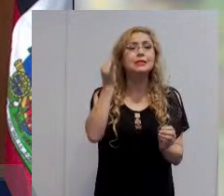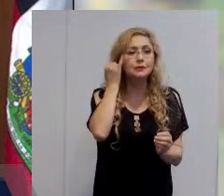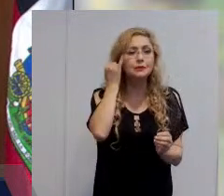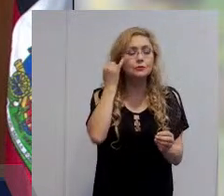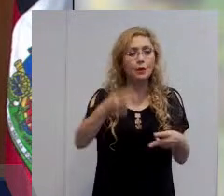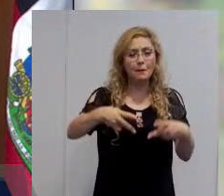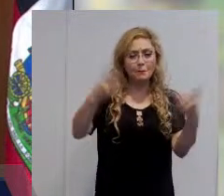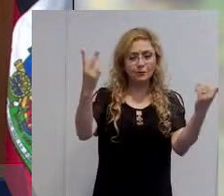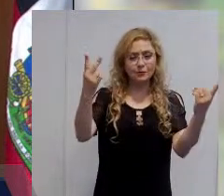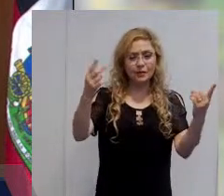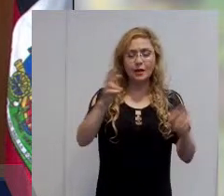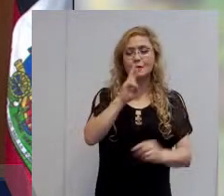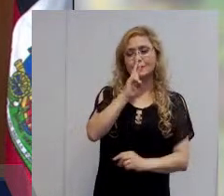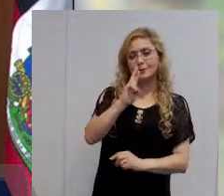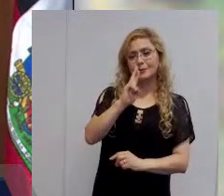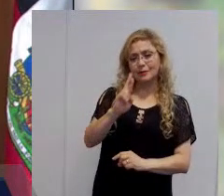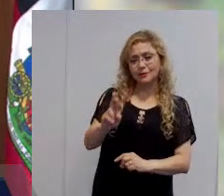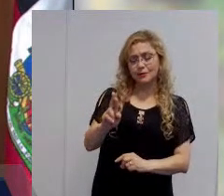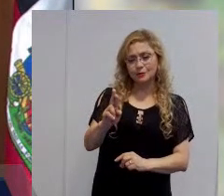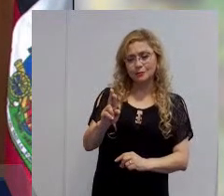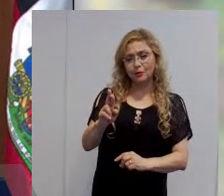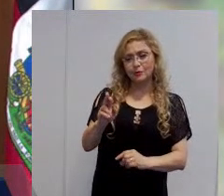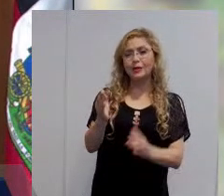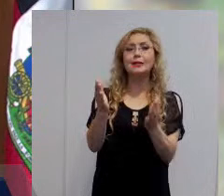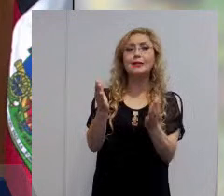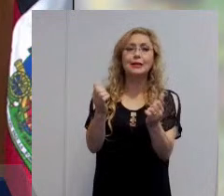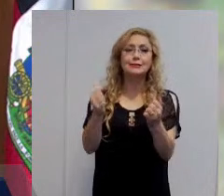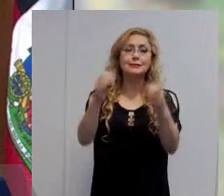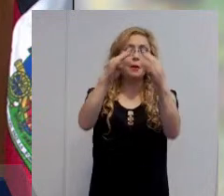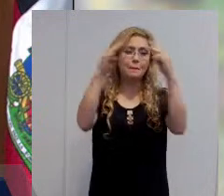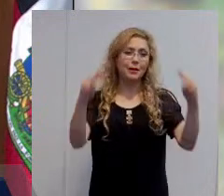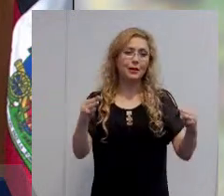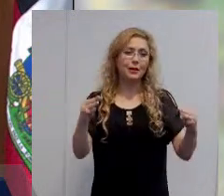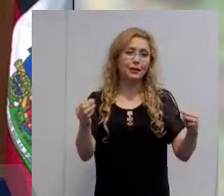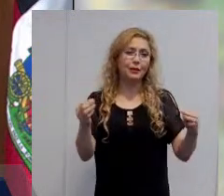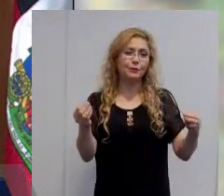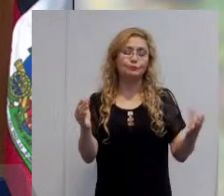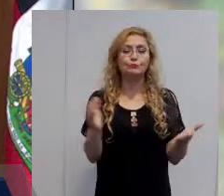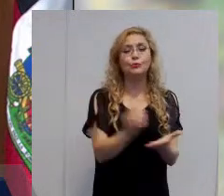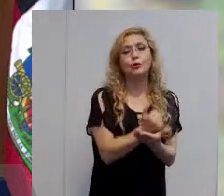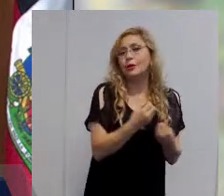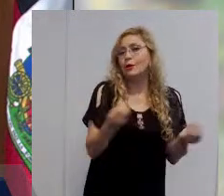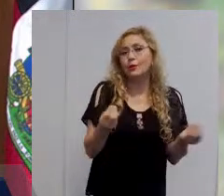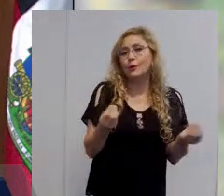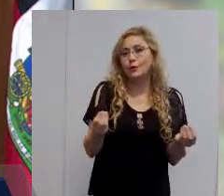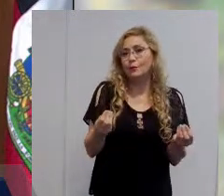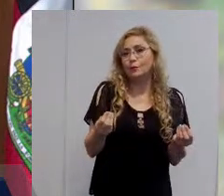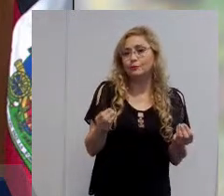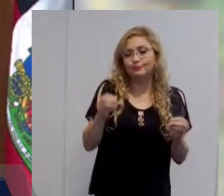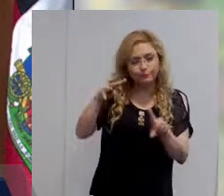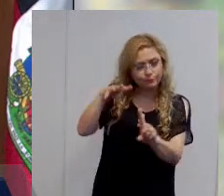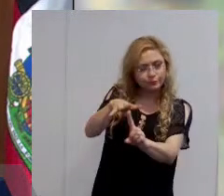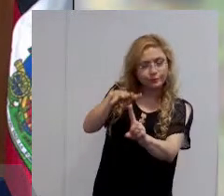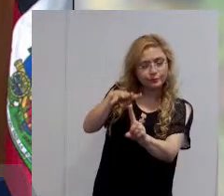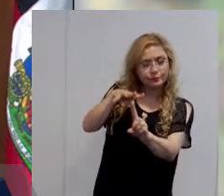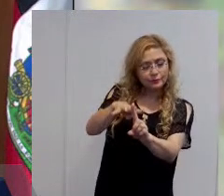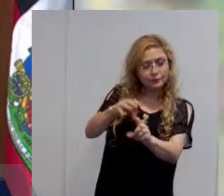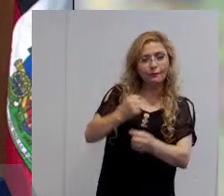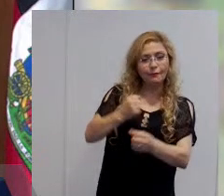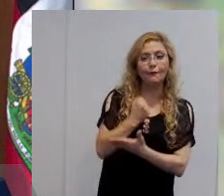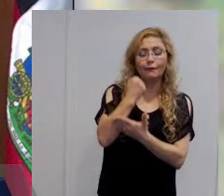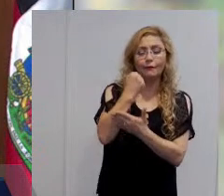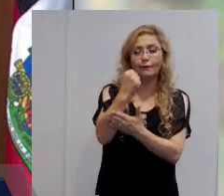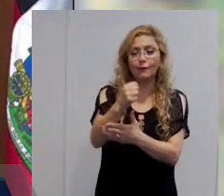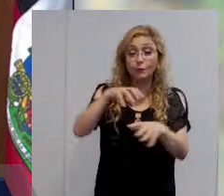how to make sure that public agencies will really meet market needs so that we can have an impact and